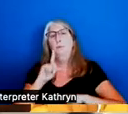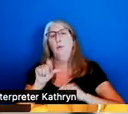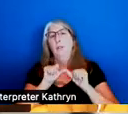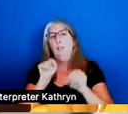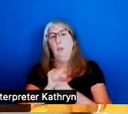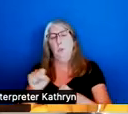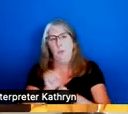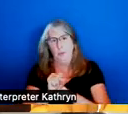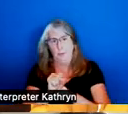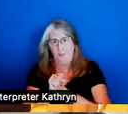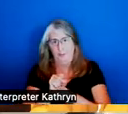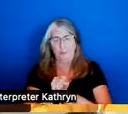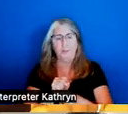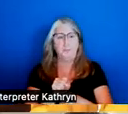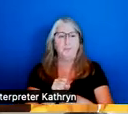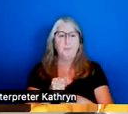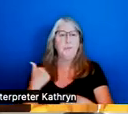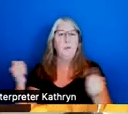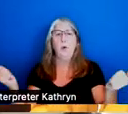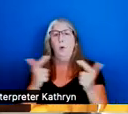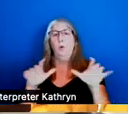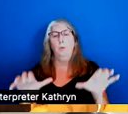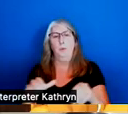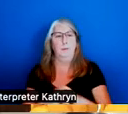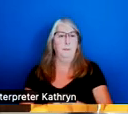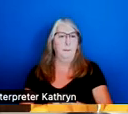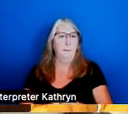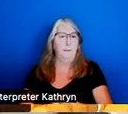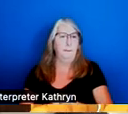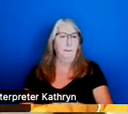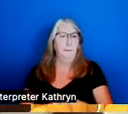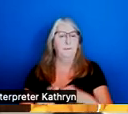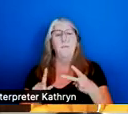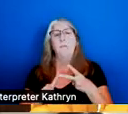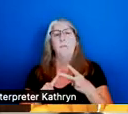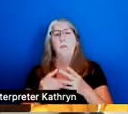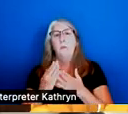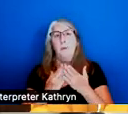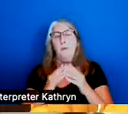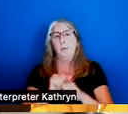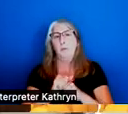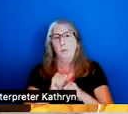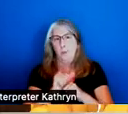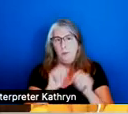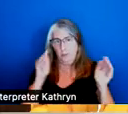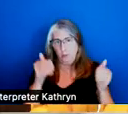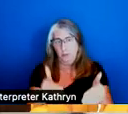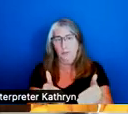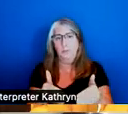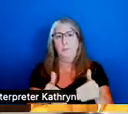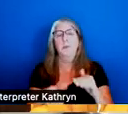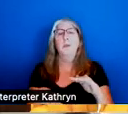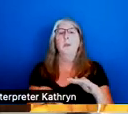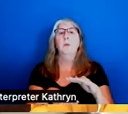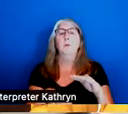work that I was doing and that we are all doing. The second area in which we work is really rooted in a